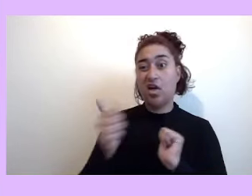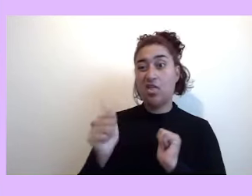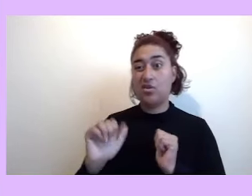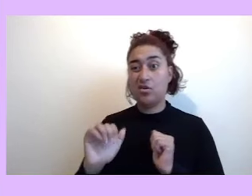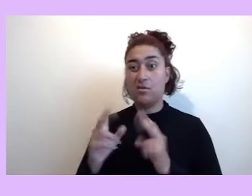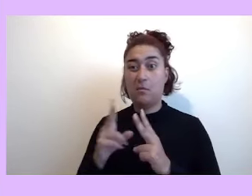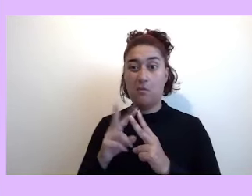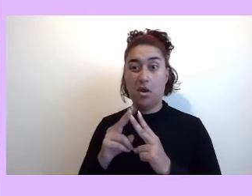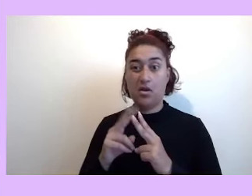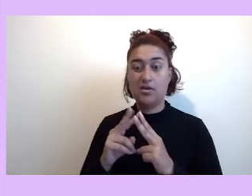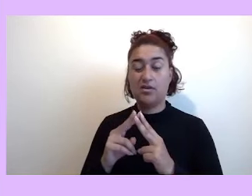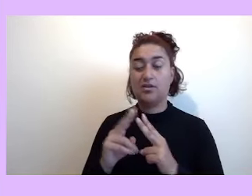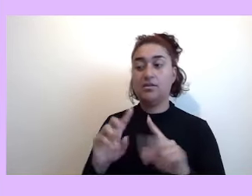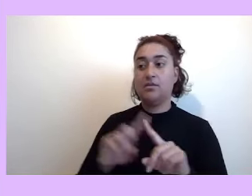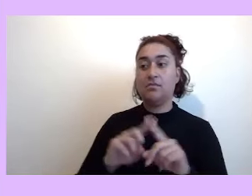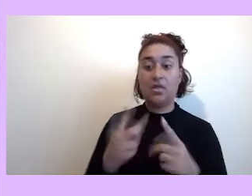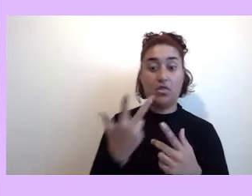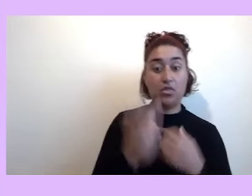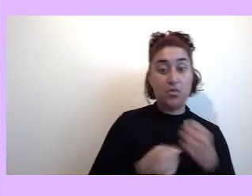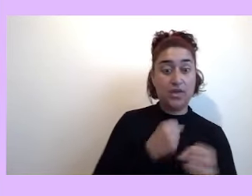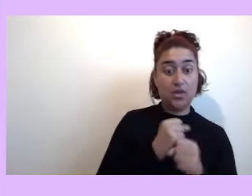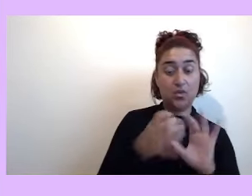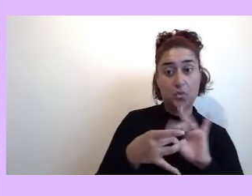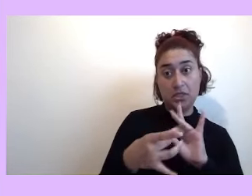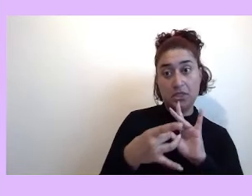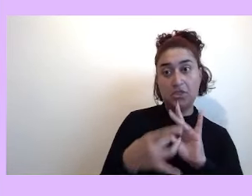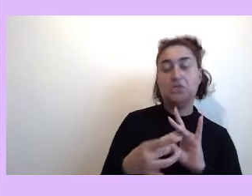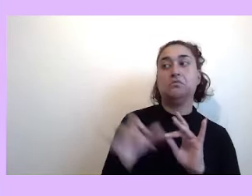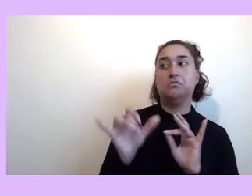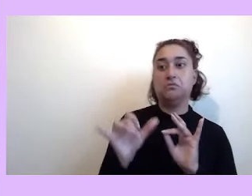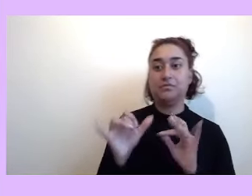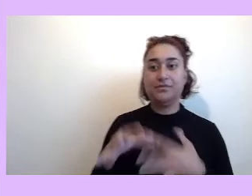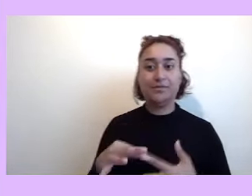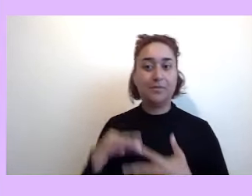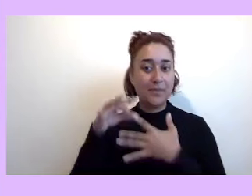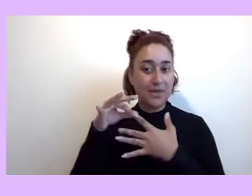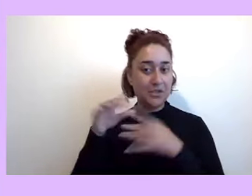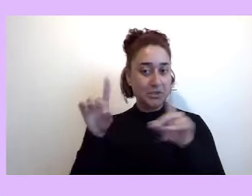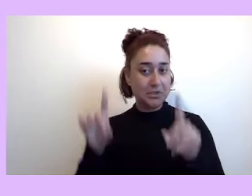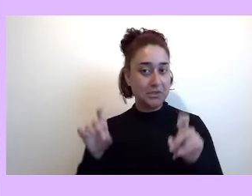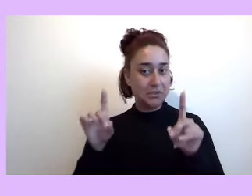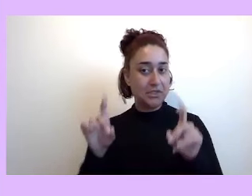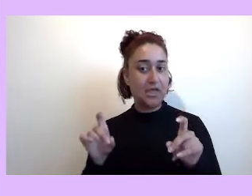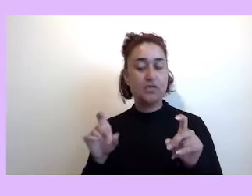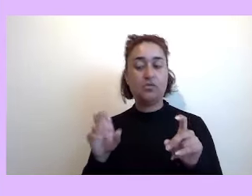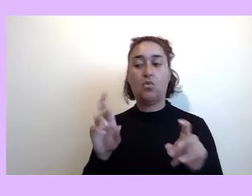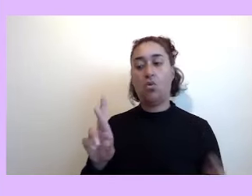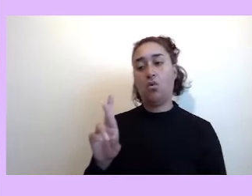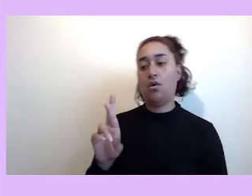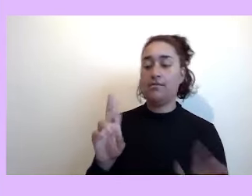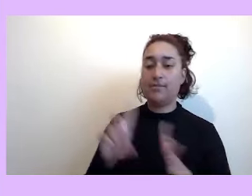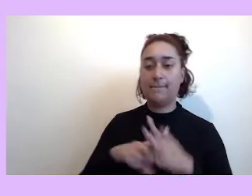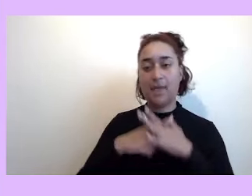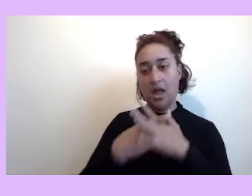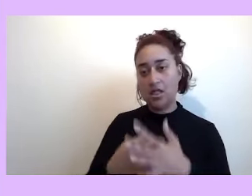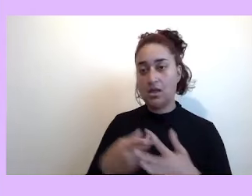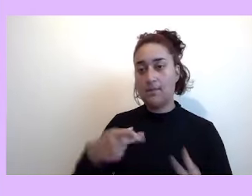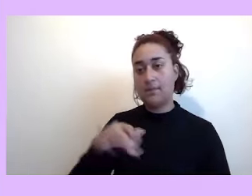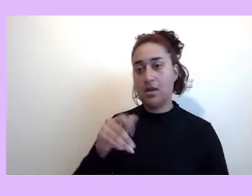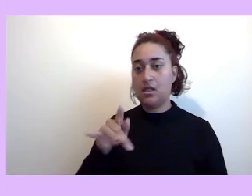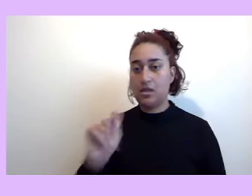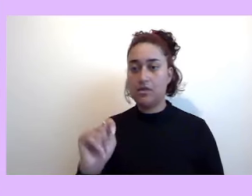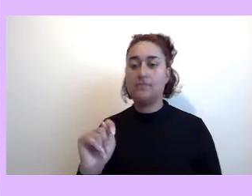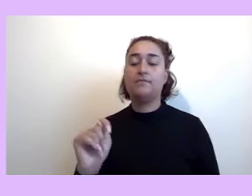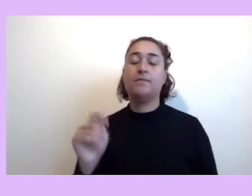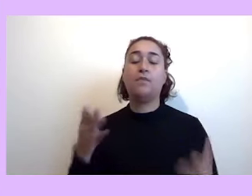but the 3-year relationship is certainly a special test or a pilot of a certain way of being